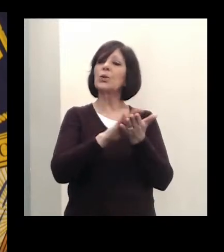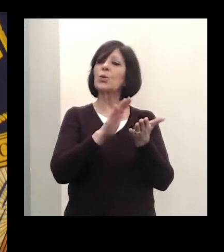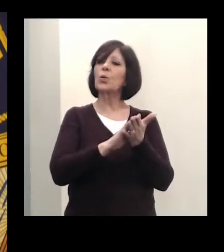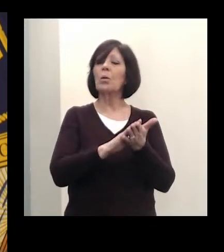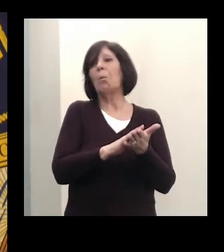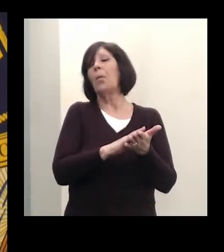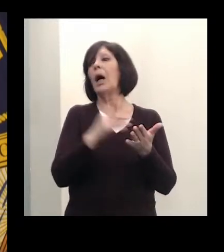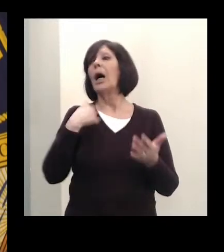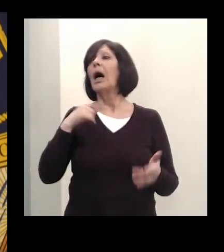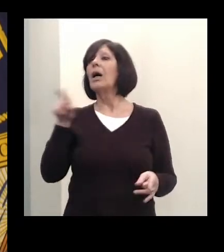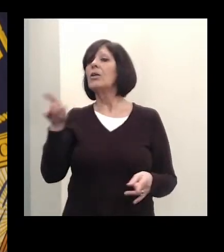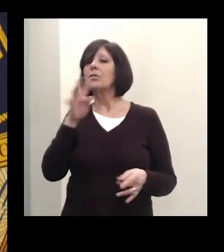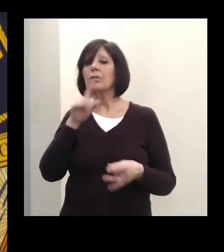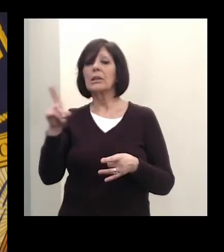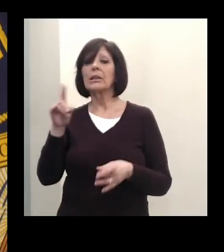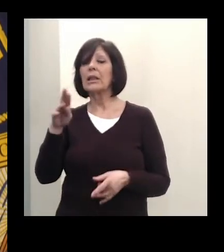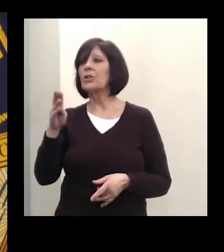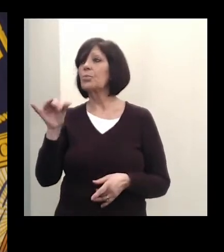Dr. Bree.